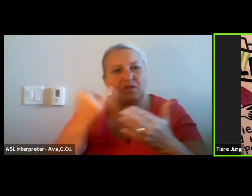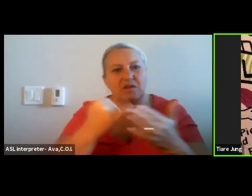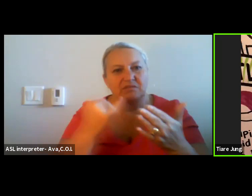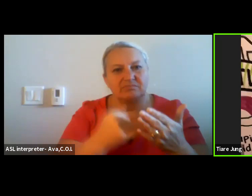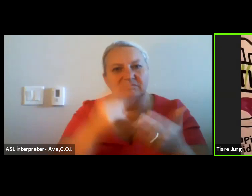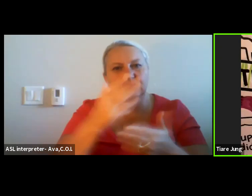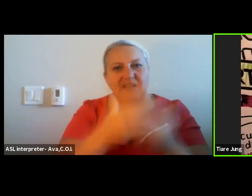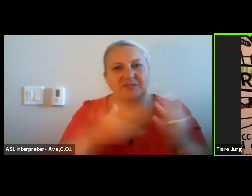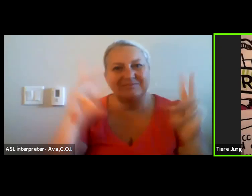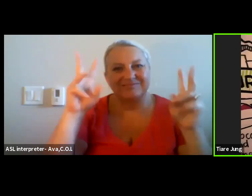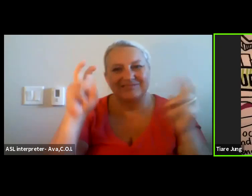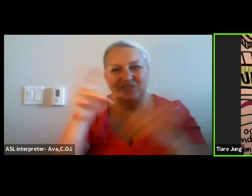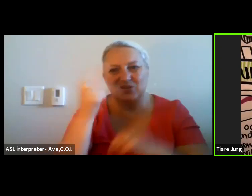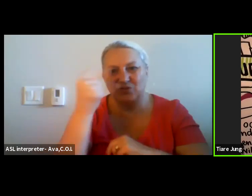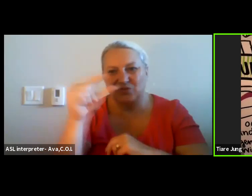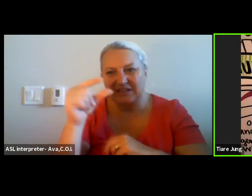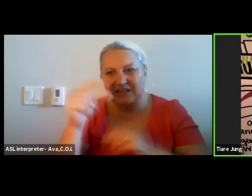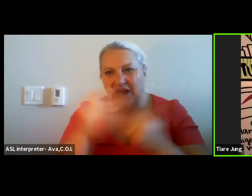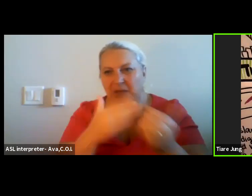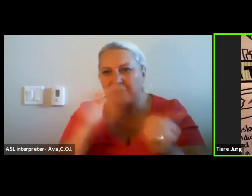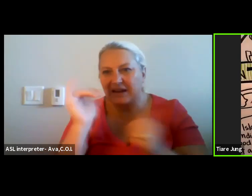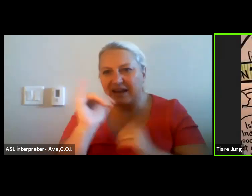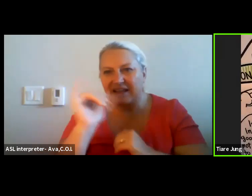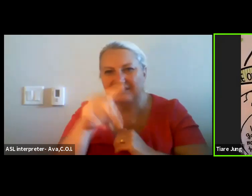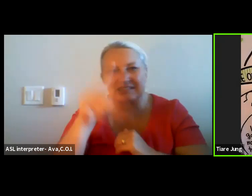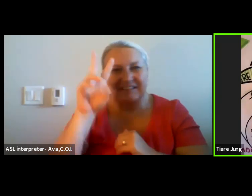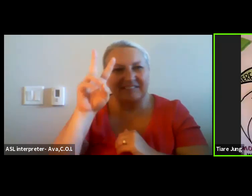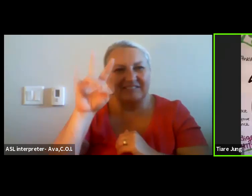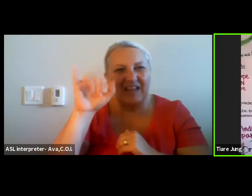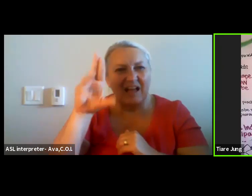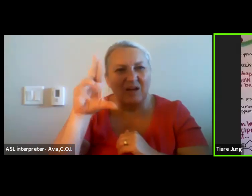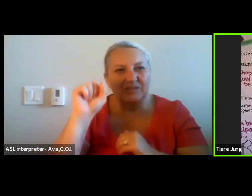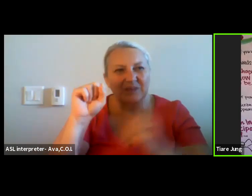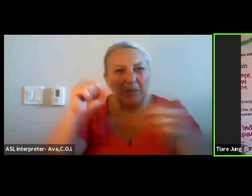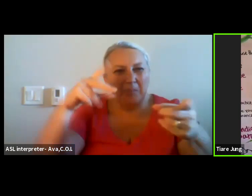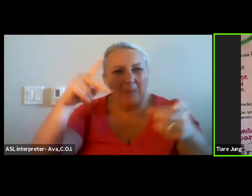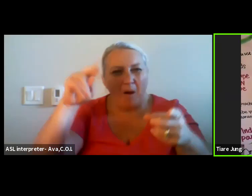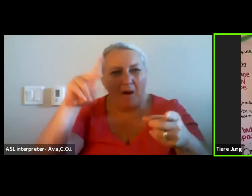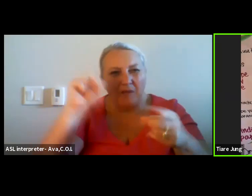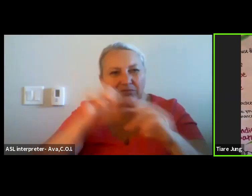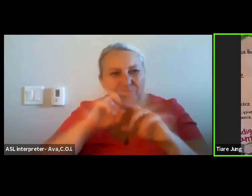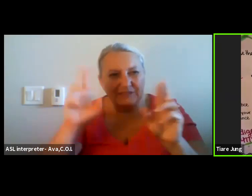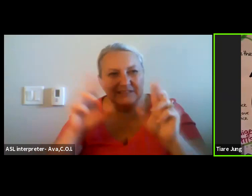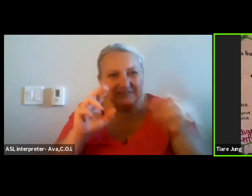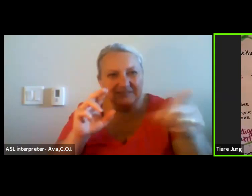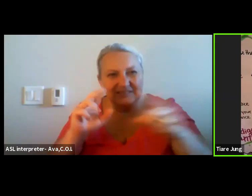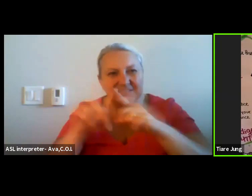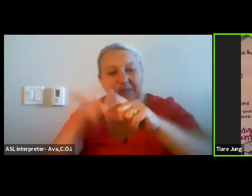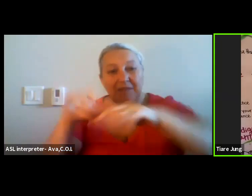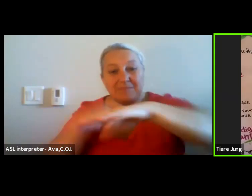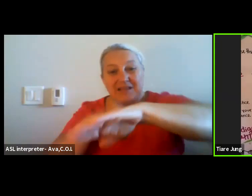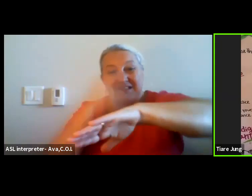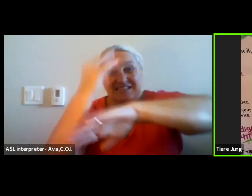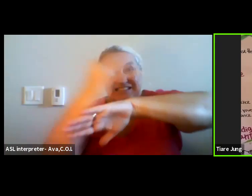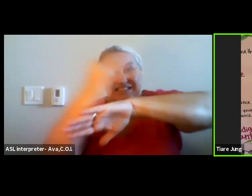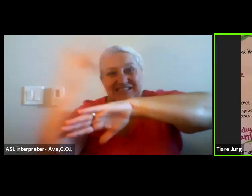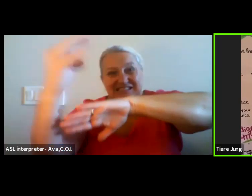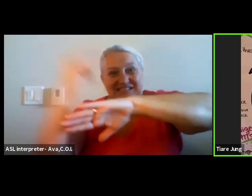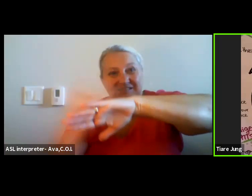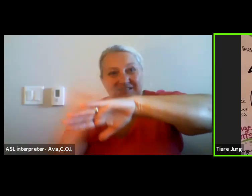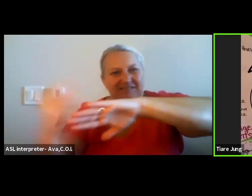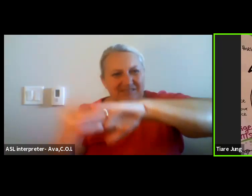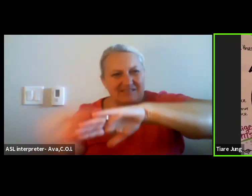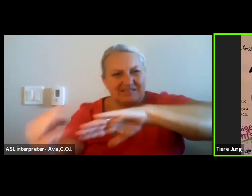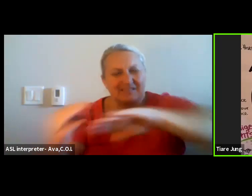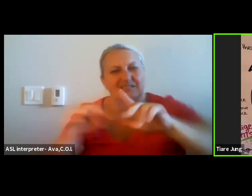green, almost virus pox there. As I was drawing that image, I was thinking about an